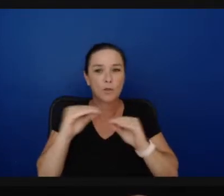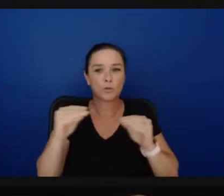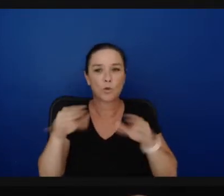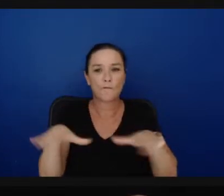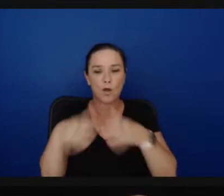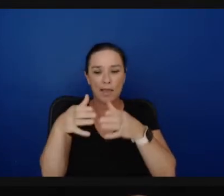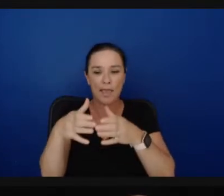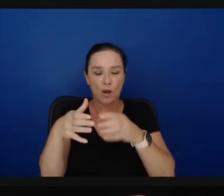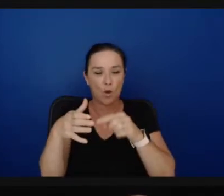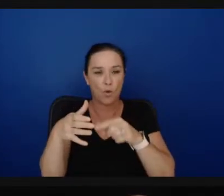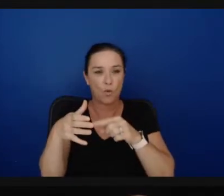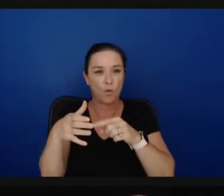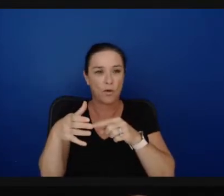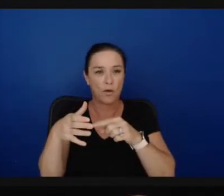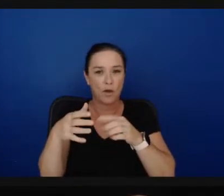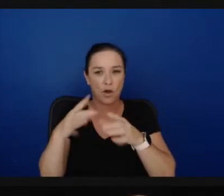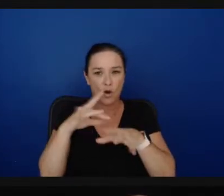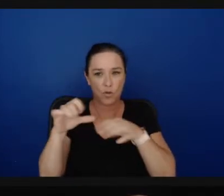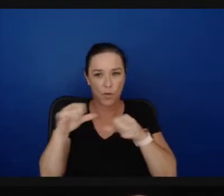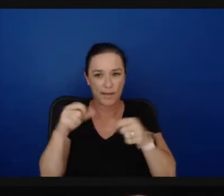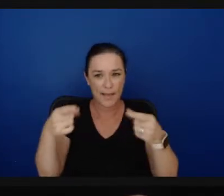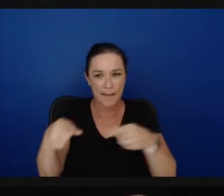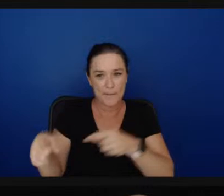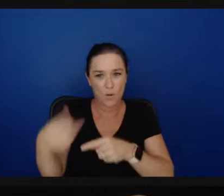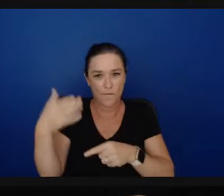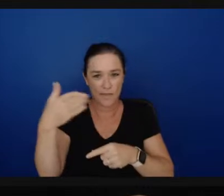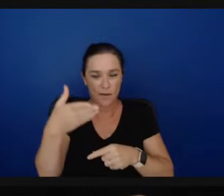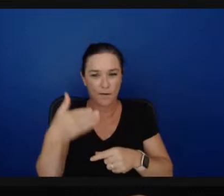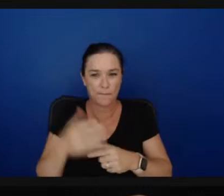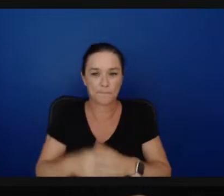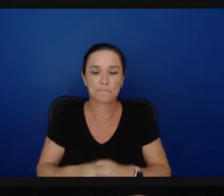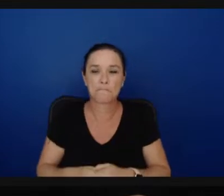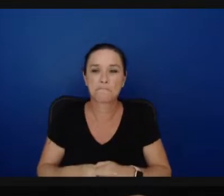as well, and they mix in on this kind of map.